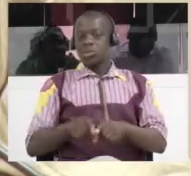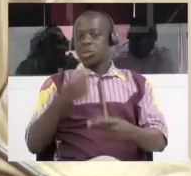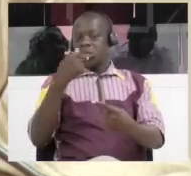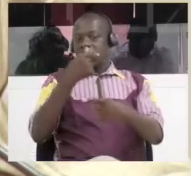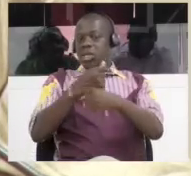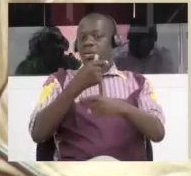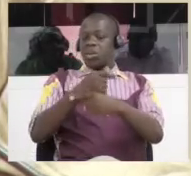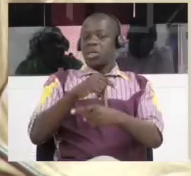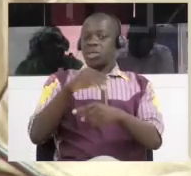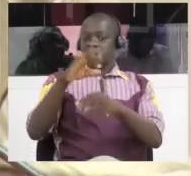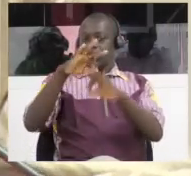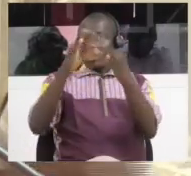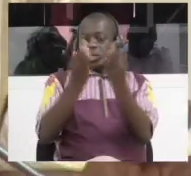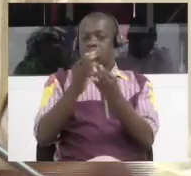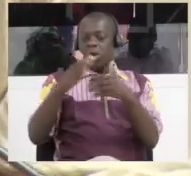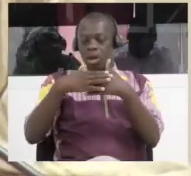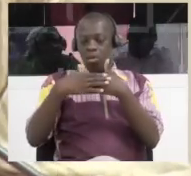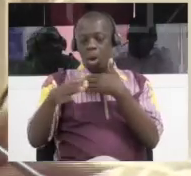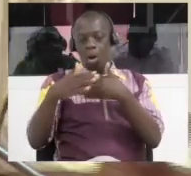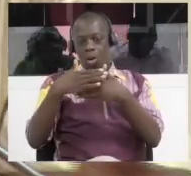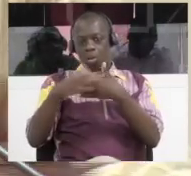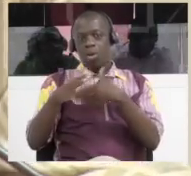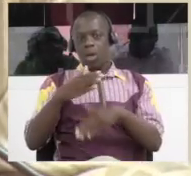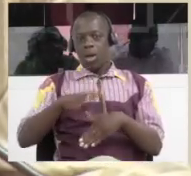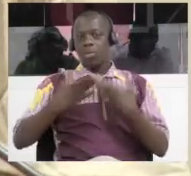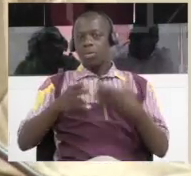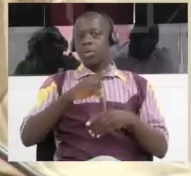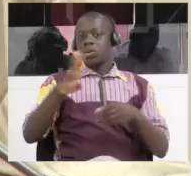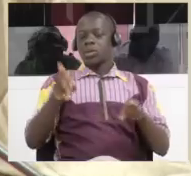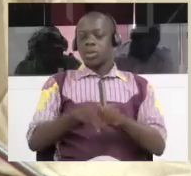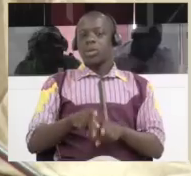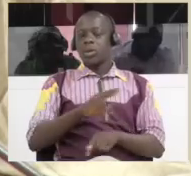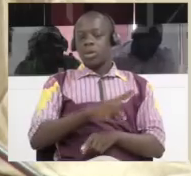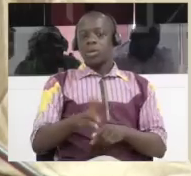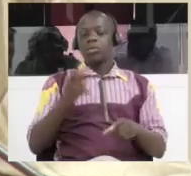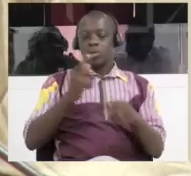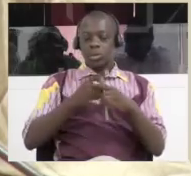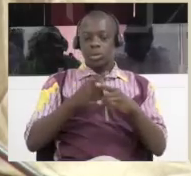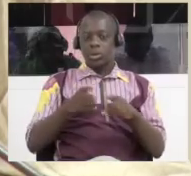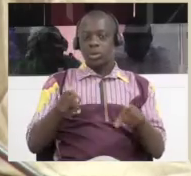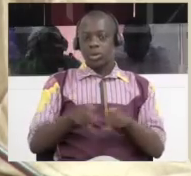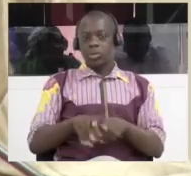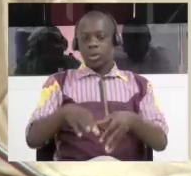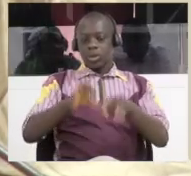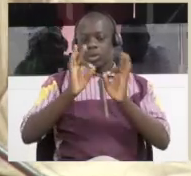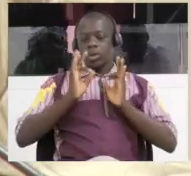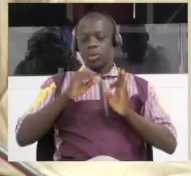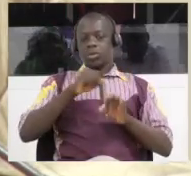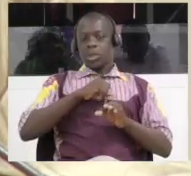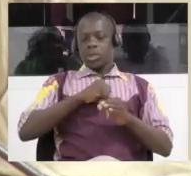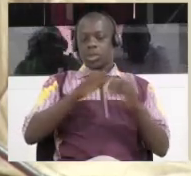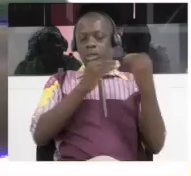because they have not been fast-tracked to take their responsibility. Is that